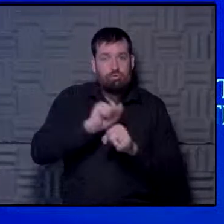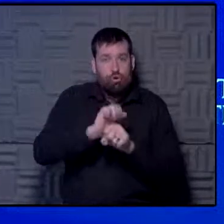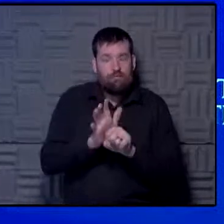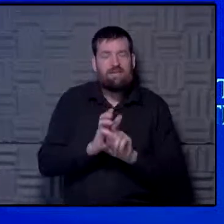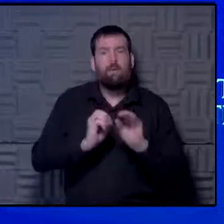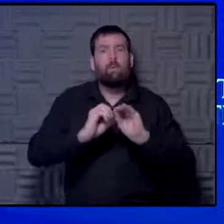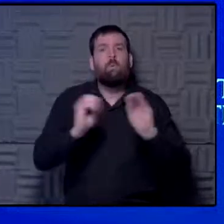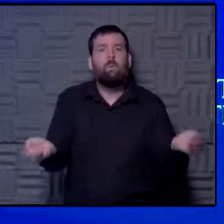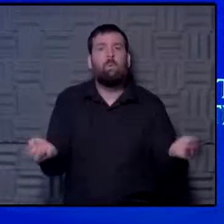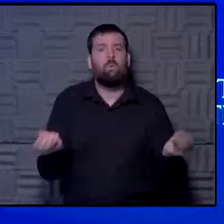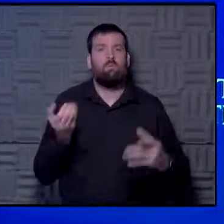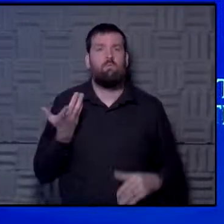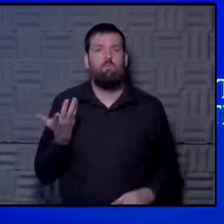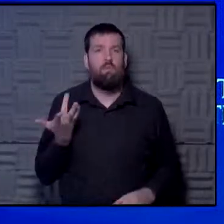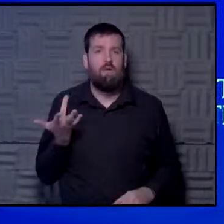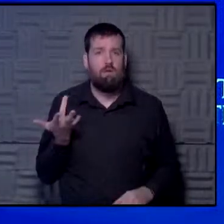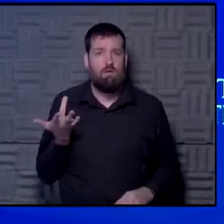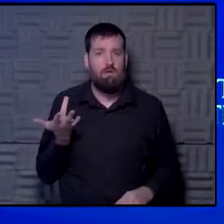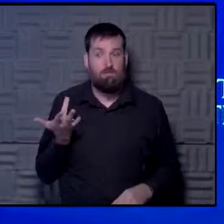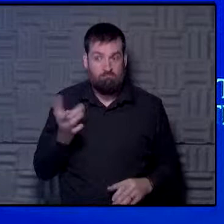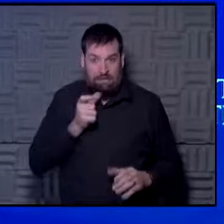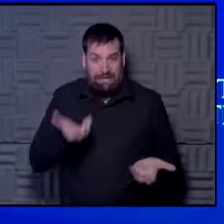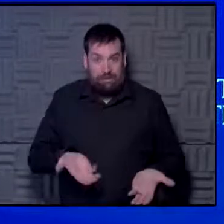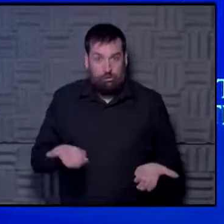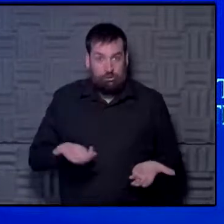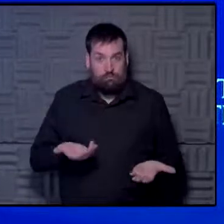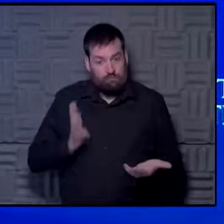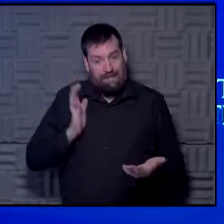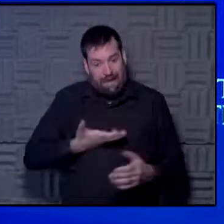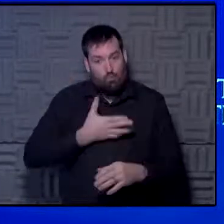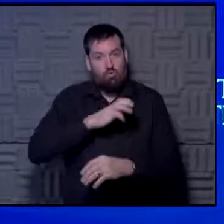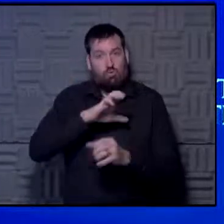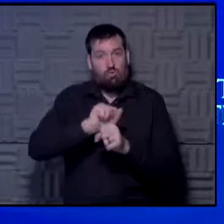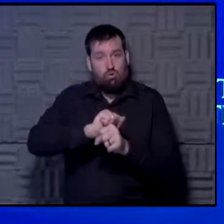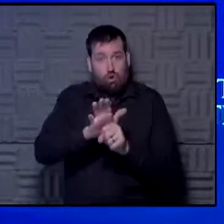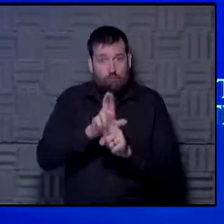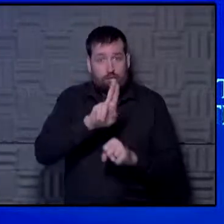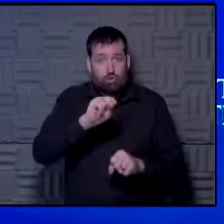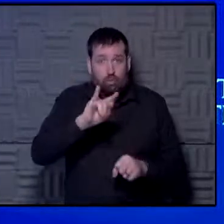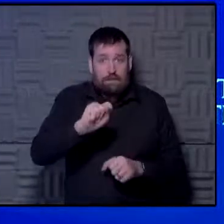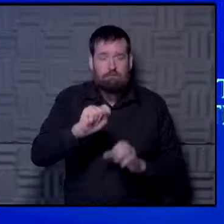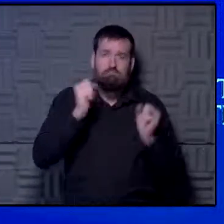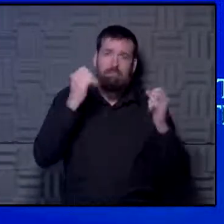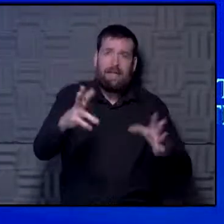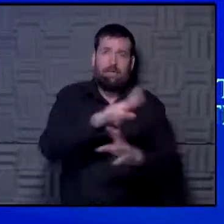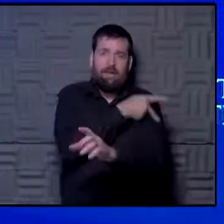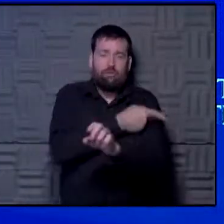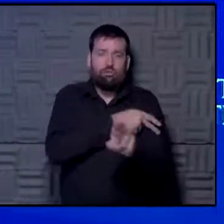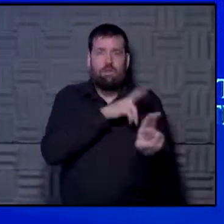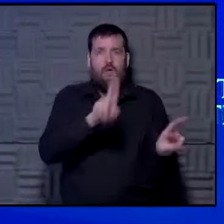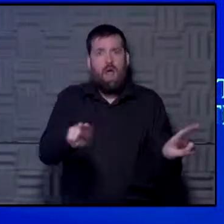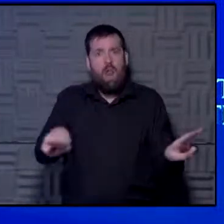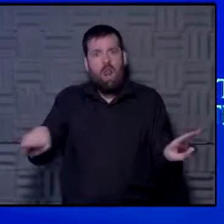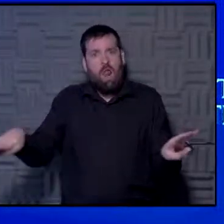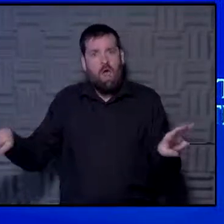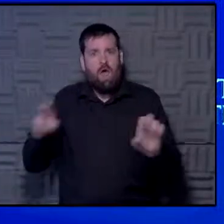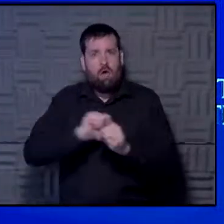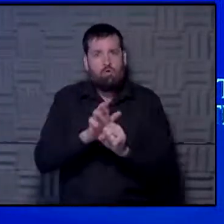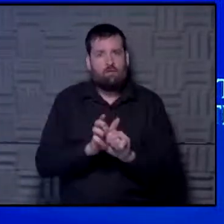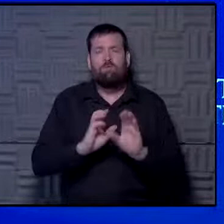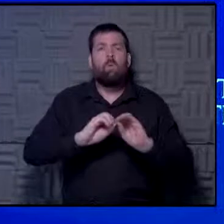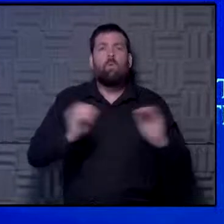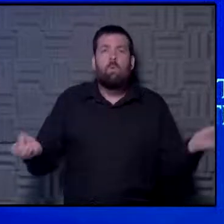that? Not in the hospital, not on our wards where we have, you know, a lot of patients together. Why is